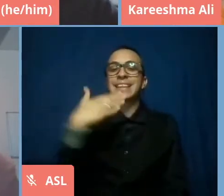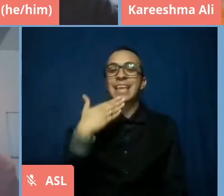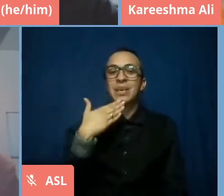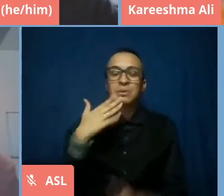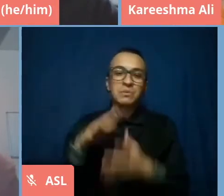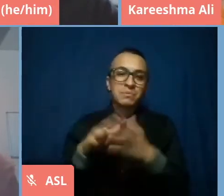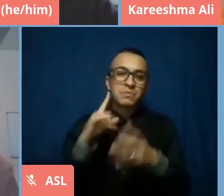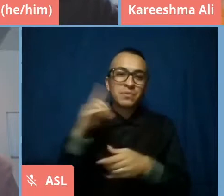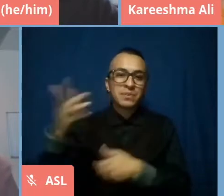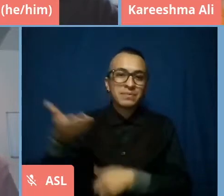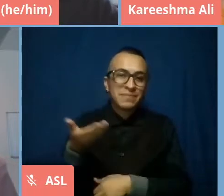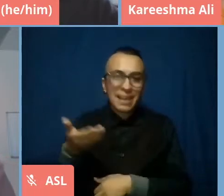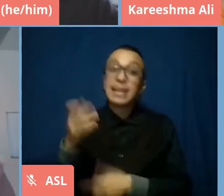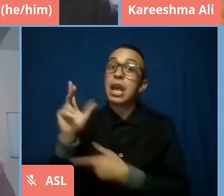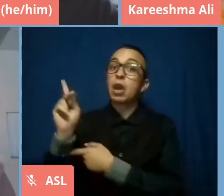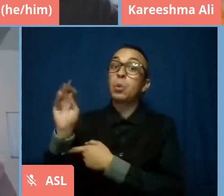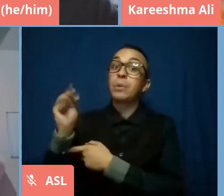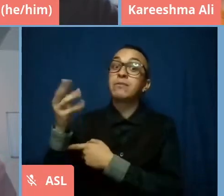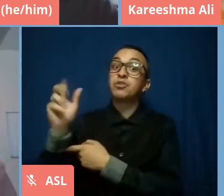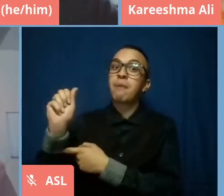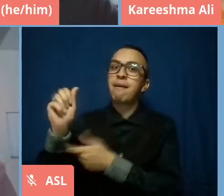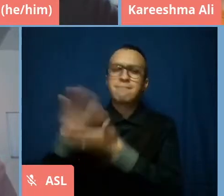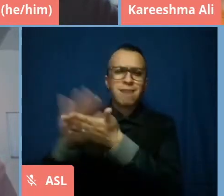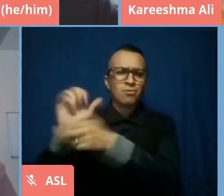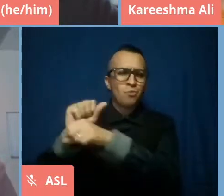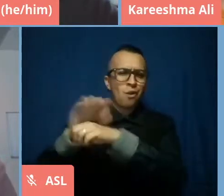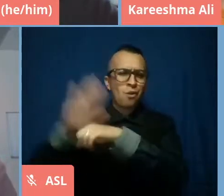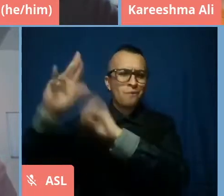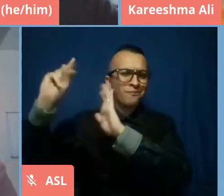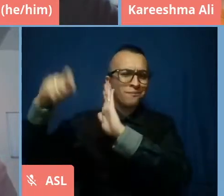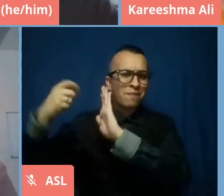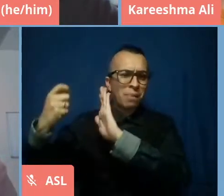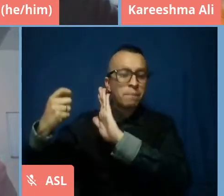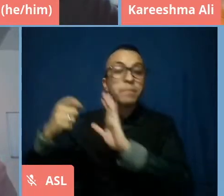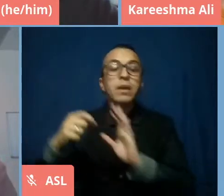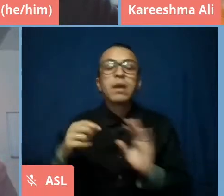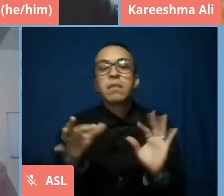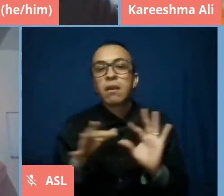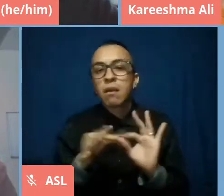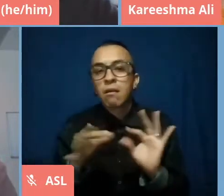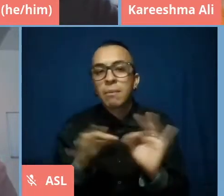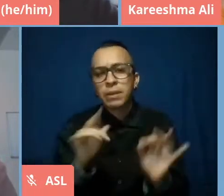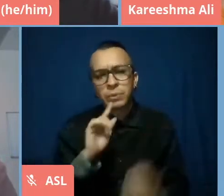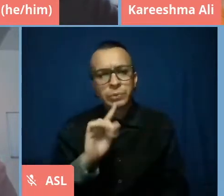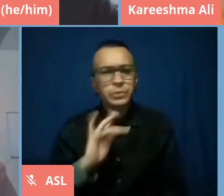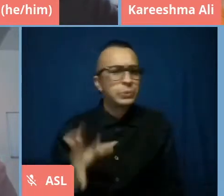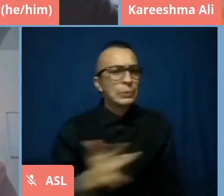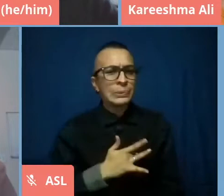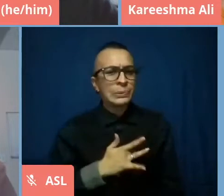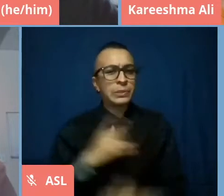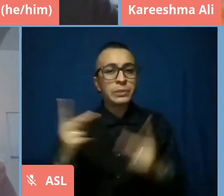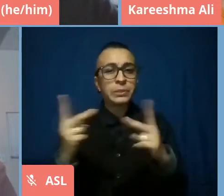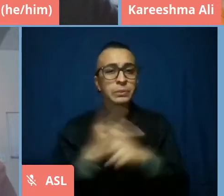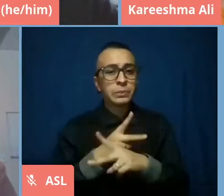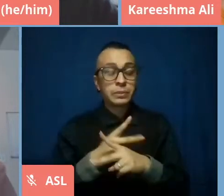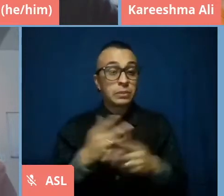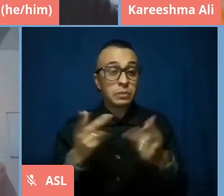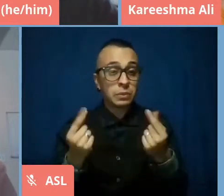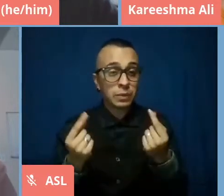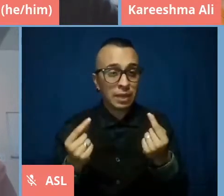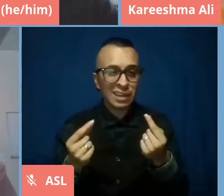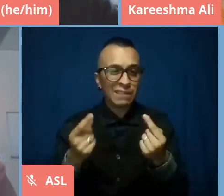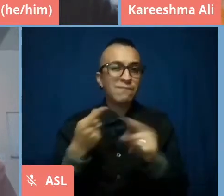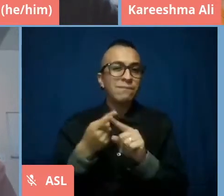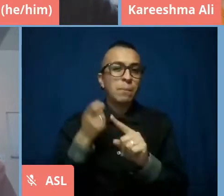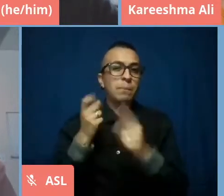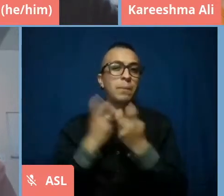work on the film. The comment that struck me the most of the